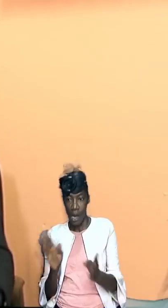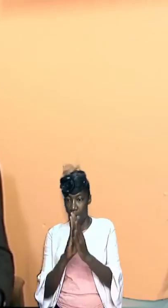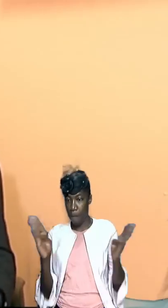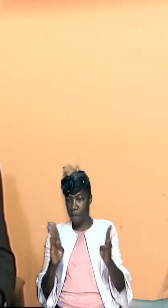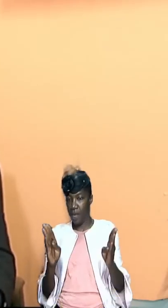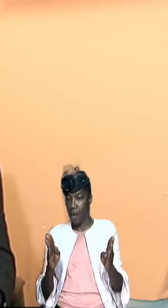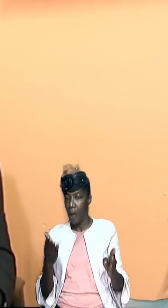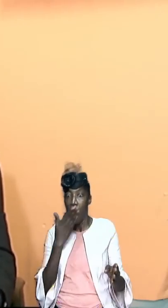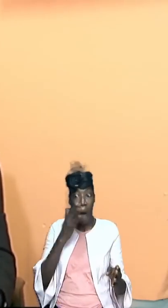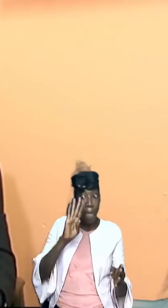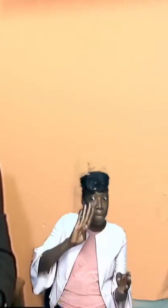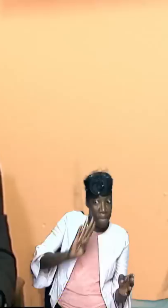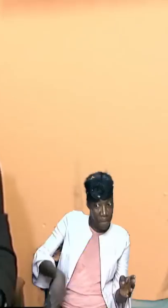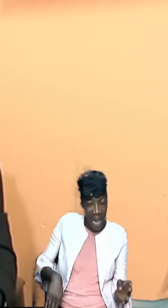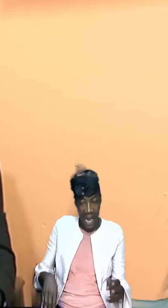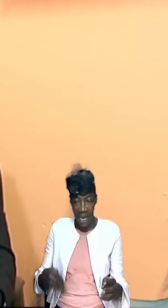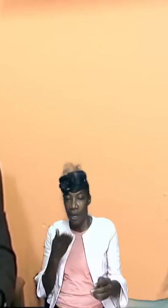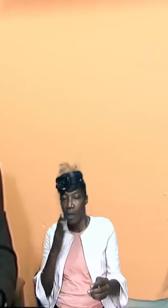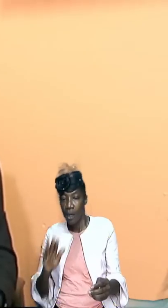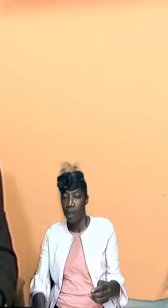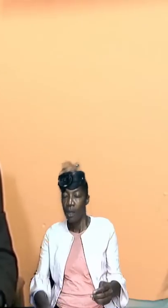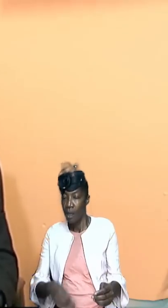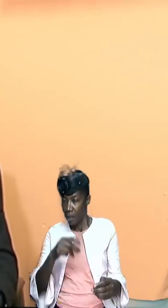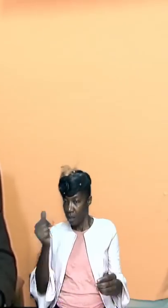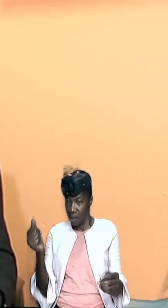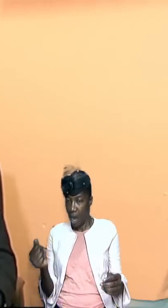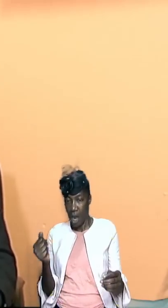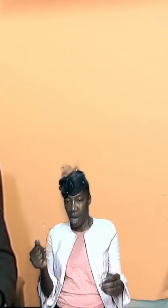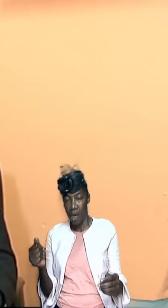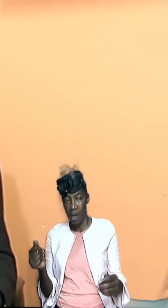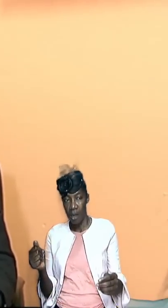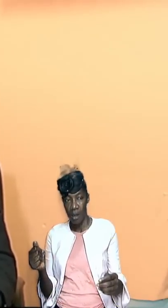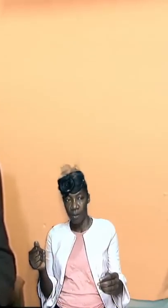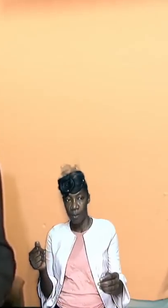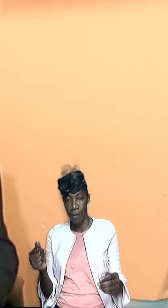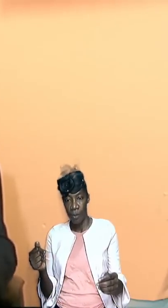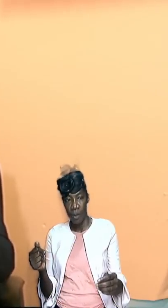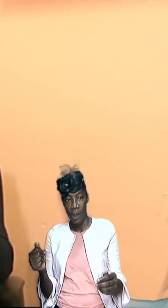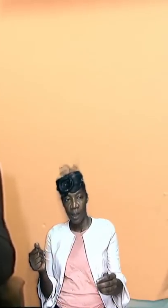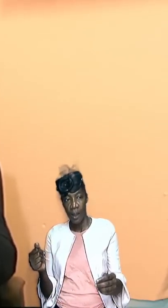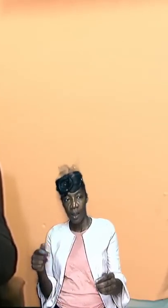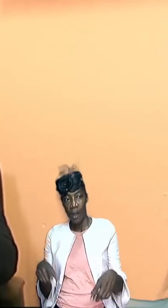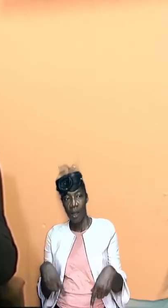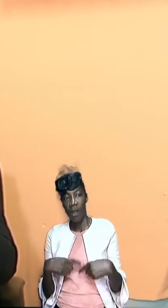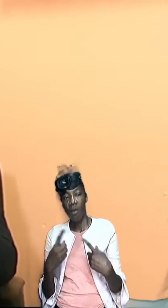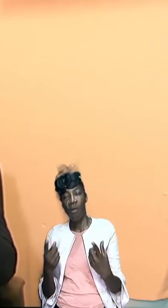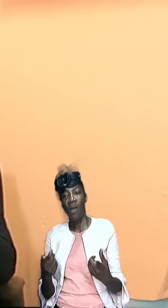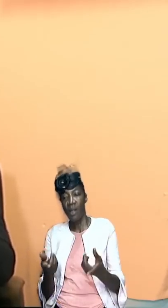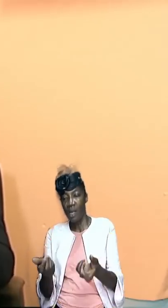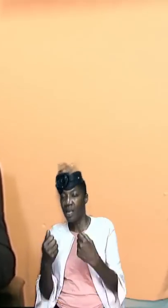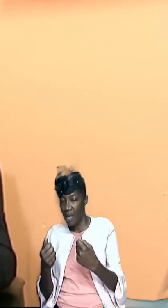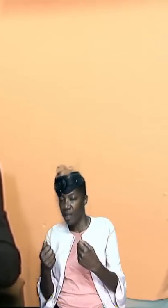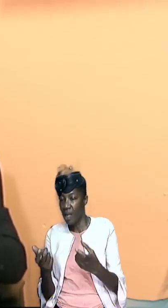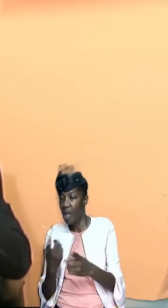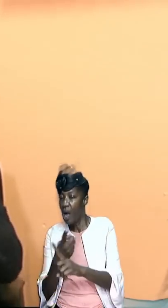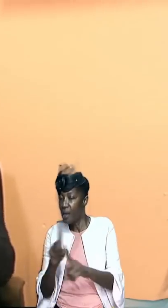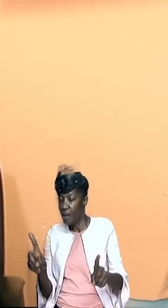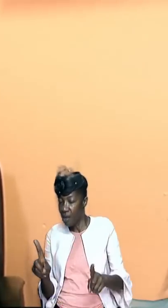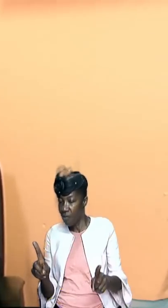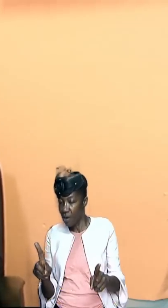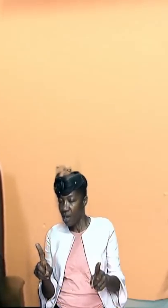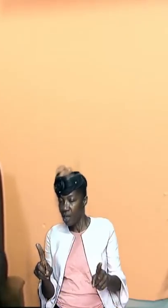take Rottweiler male and breed with Rottweiler female, you're gonna get the offspring being